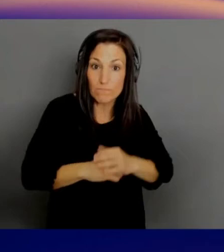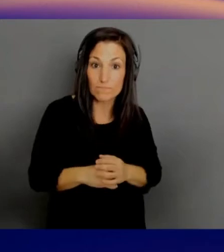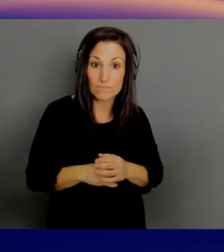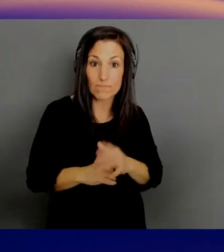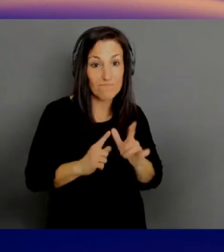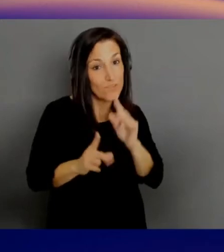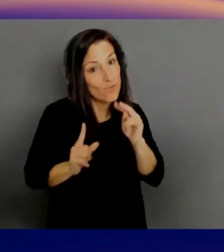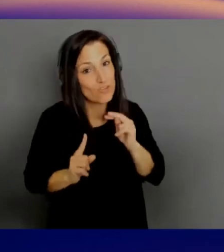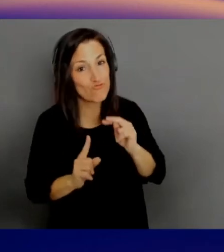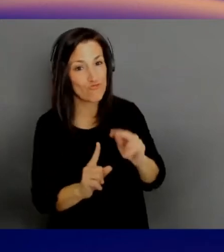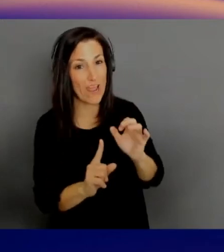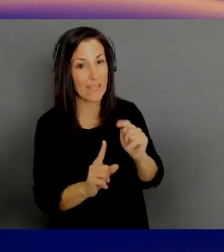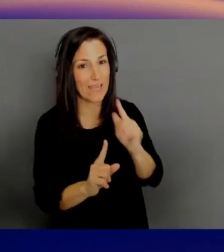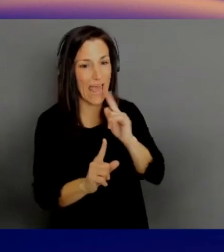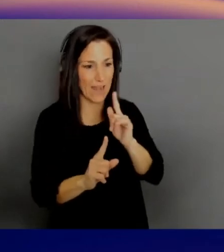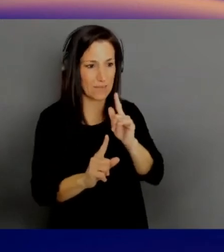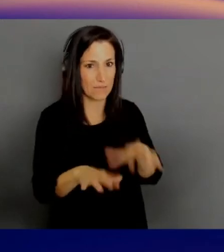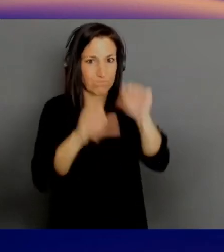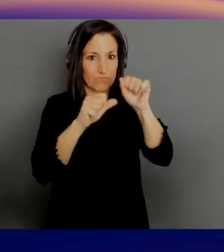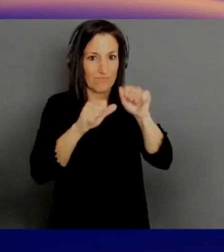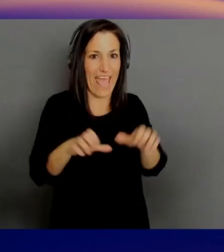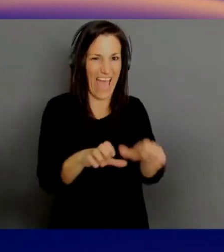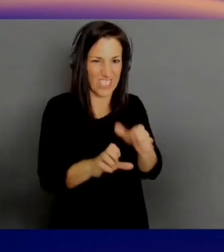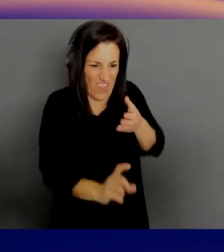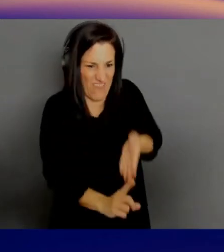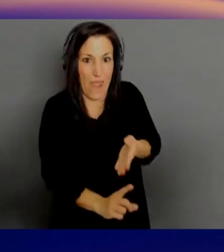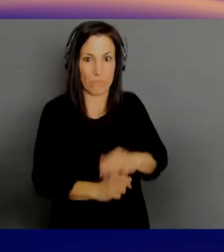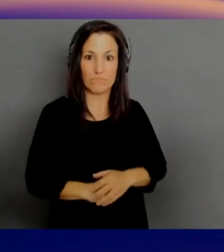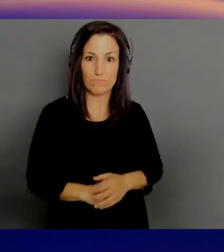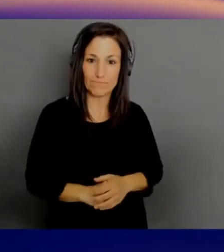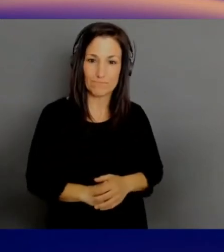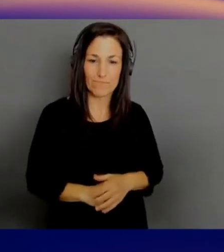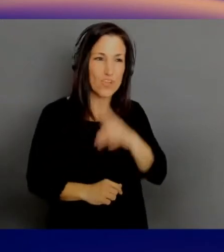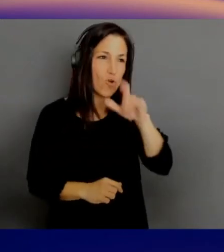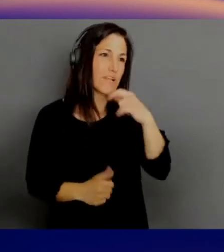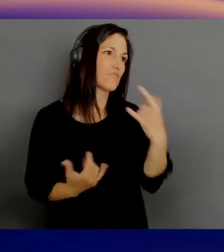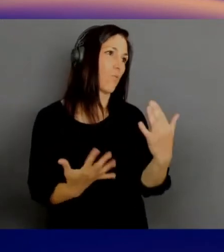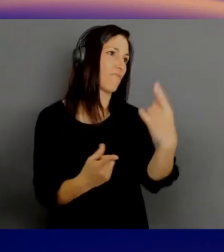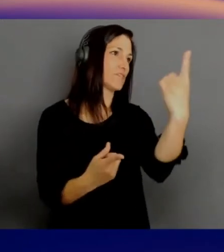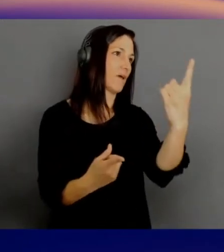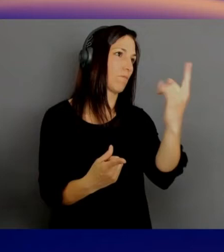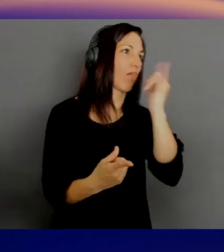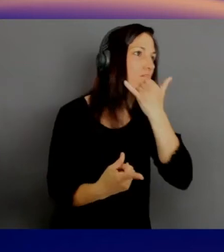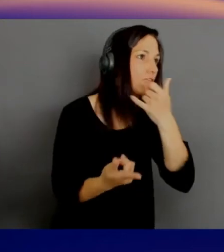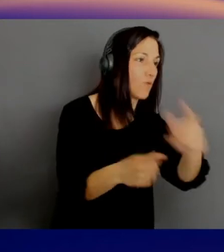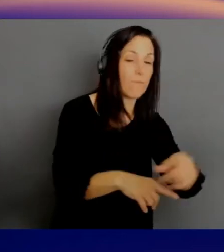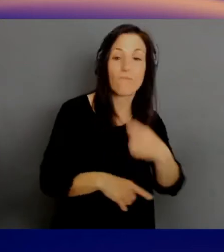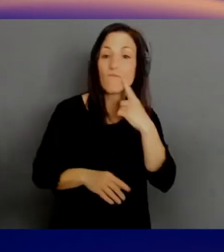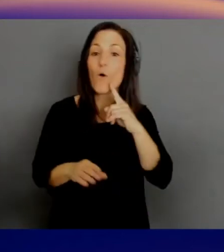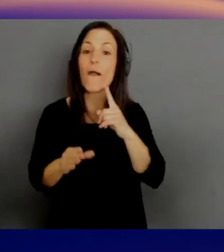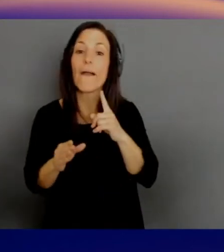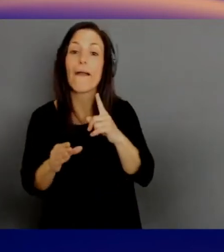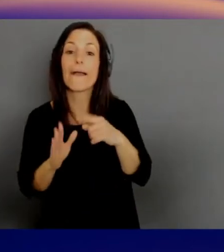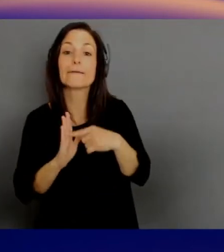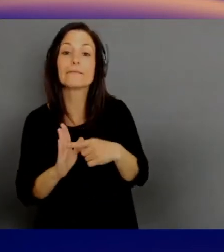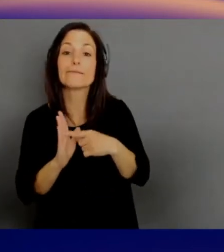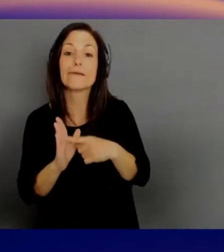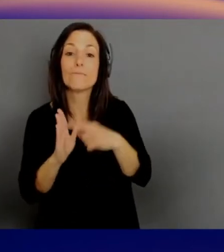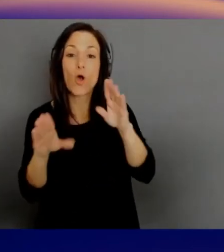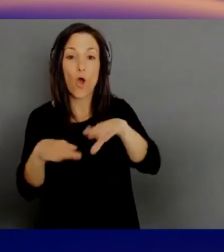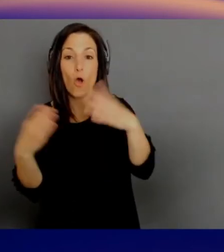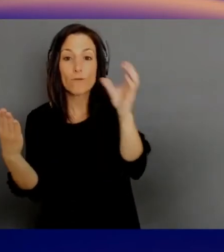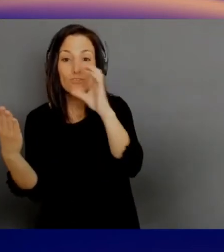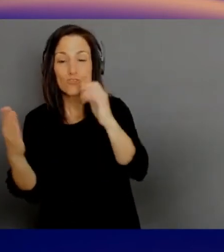make actions then and there. You Yeah, don't need to that's wait awesome. for something. For example, OpenSearch, right? You can build a metric in